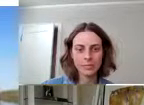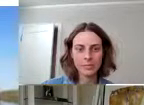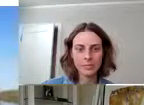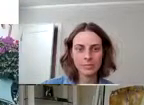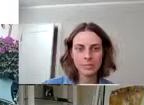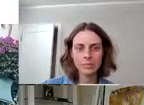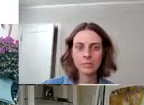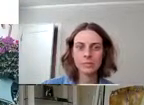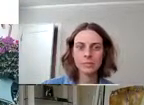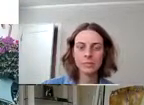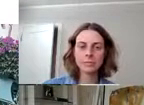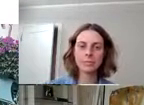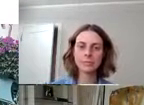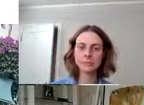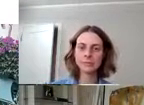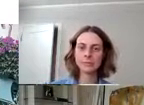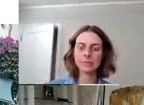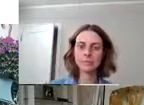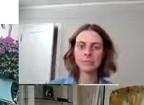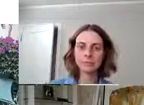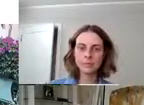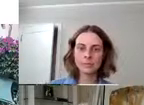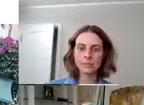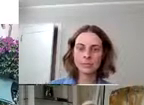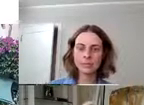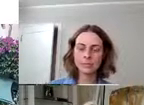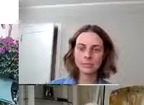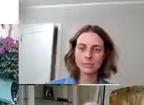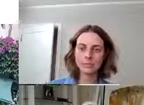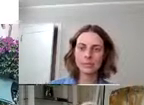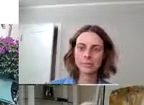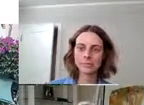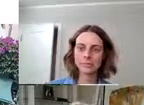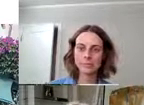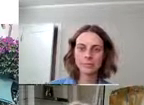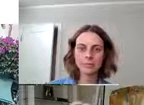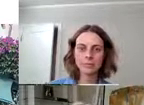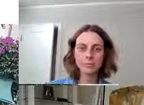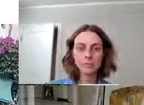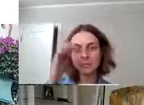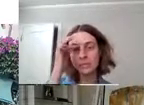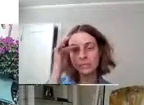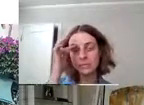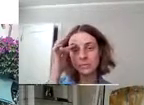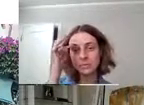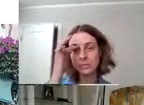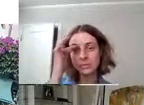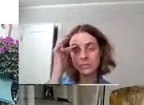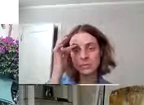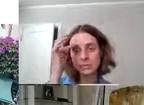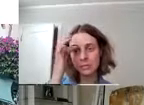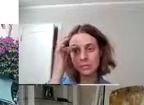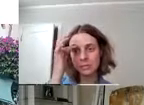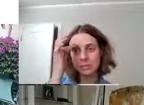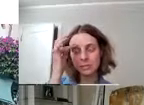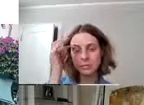Gardens. What if you prefer more human-focused attractions? Cross over to Palm Beach Island and stroll around the charming shops,